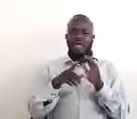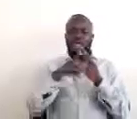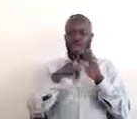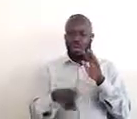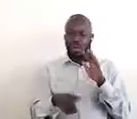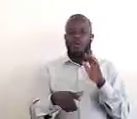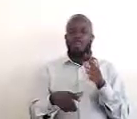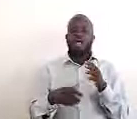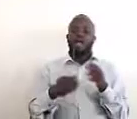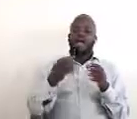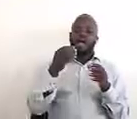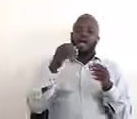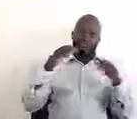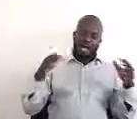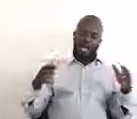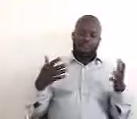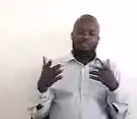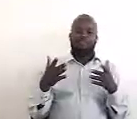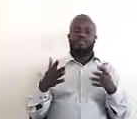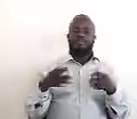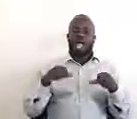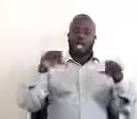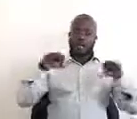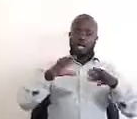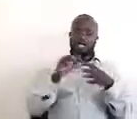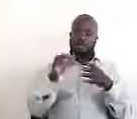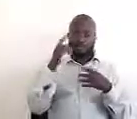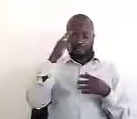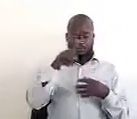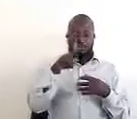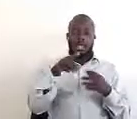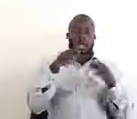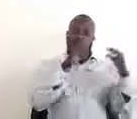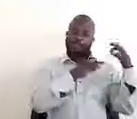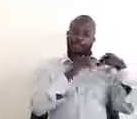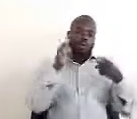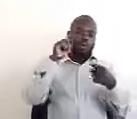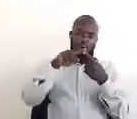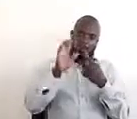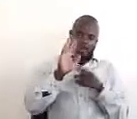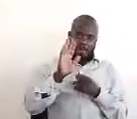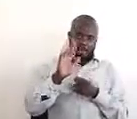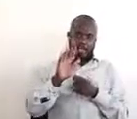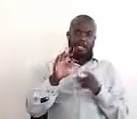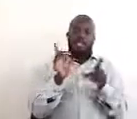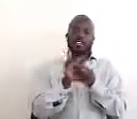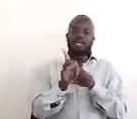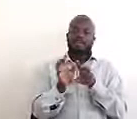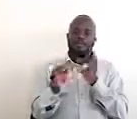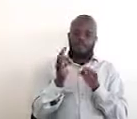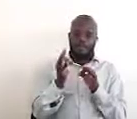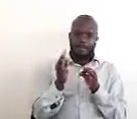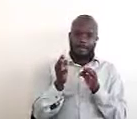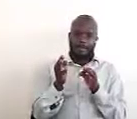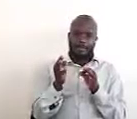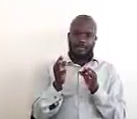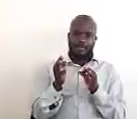fat might actually be an unhealthy choice for you, depending on what your goal is. And